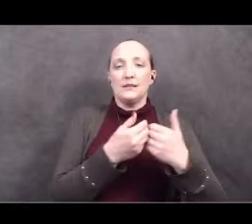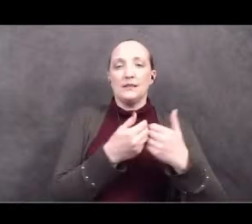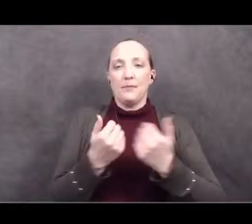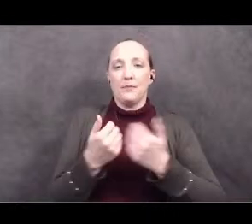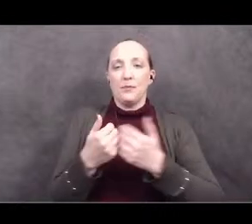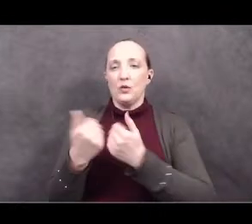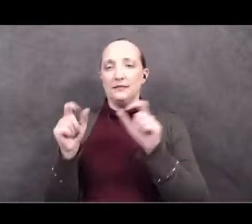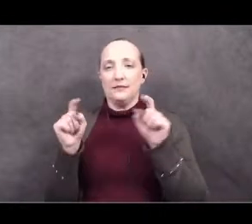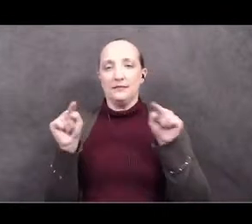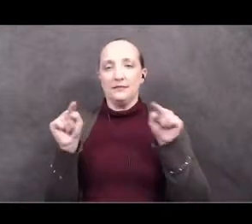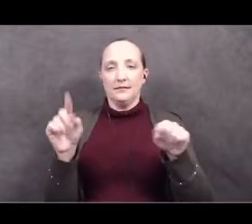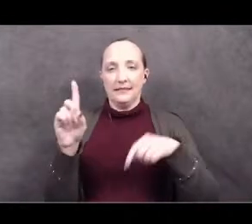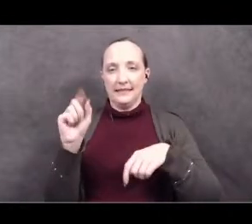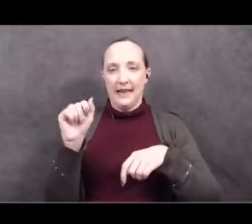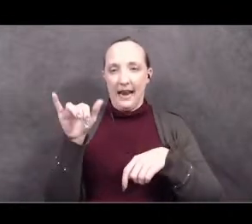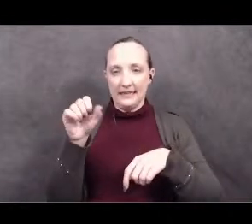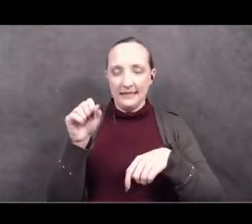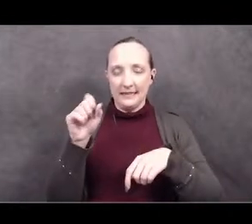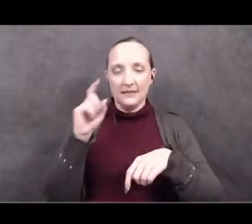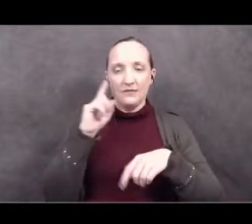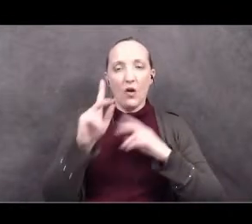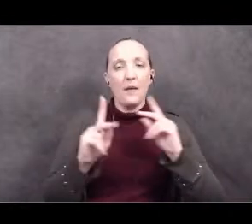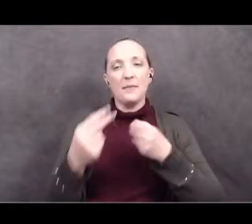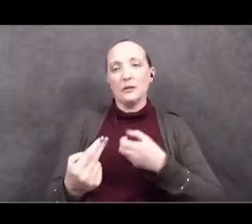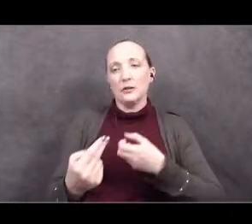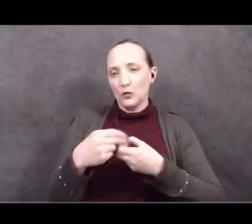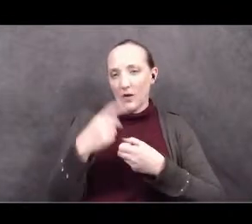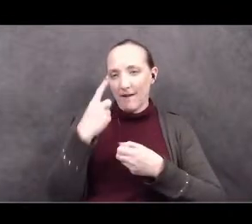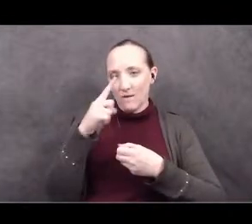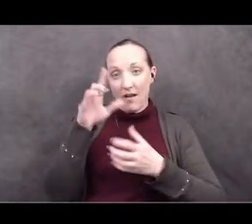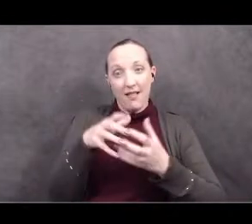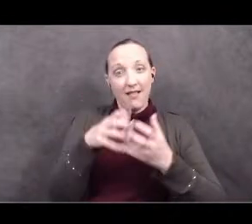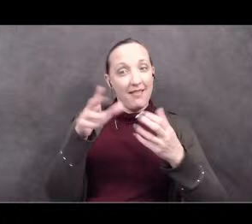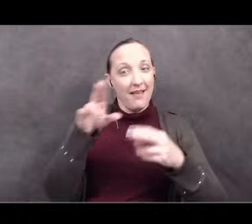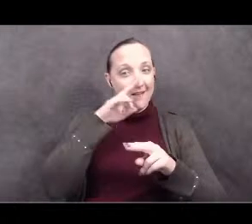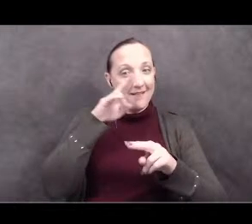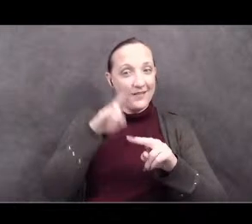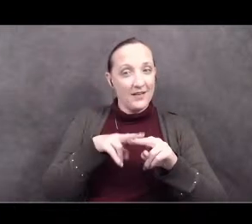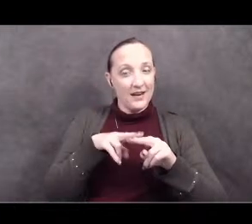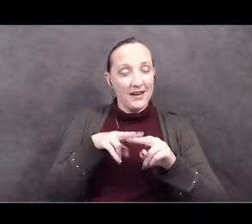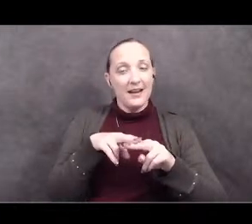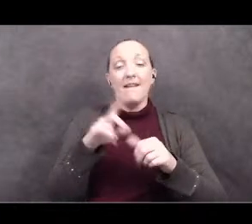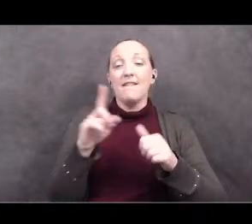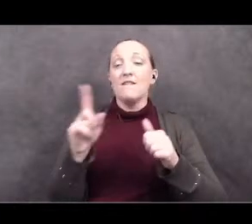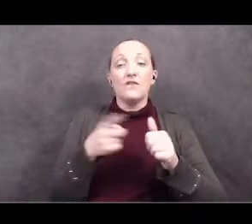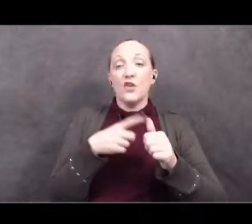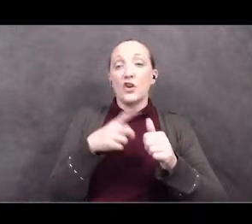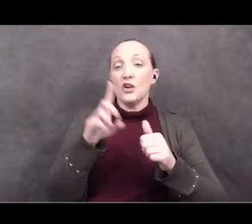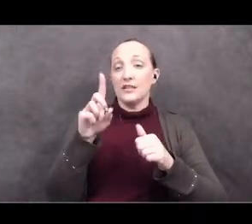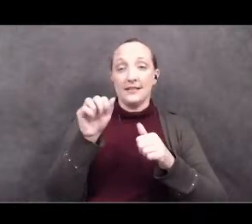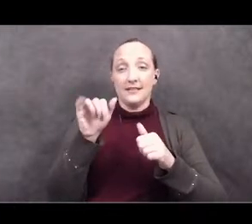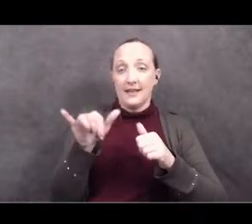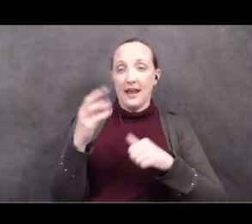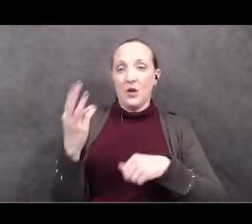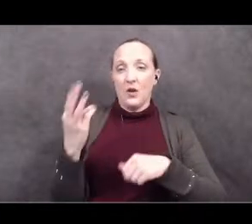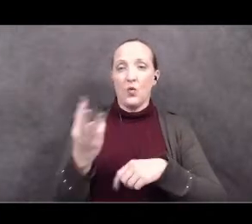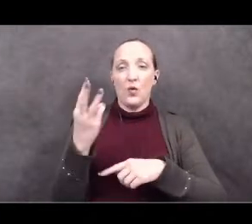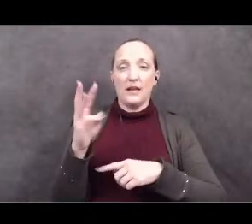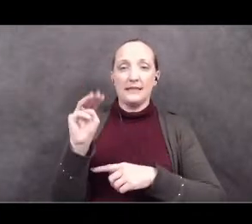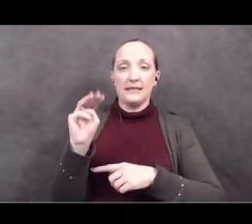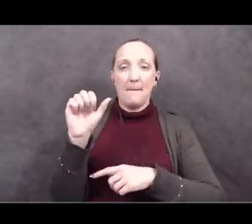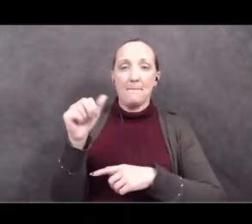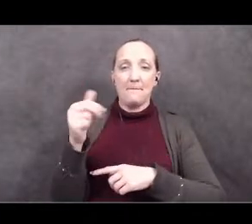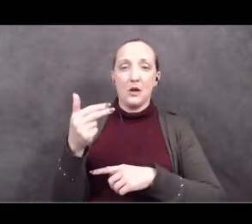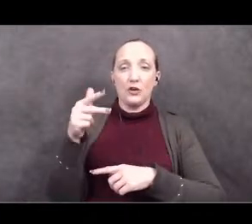where people can join us for uh the fun lots of fun uh and so the first day is scheduled for Wednesday March